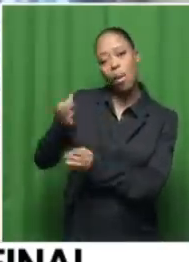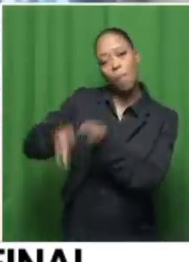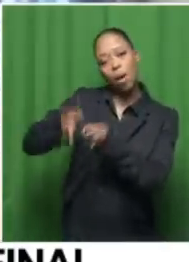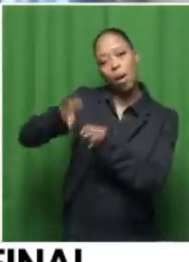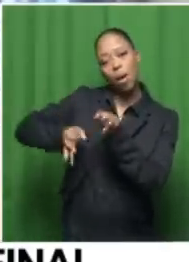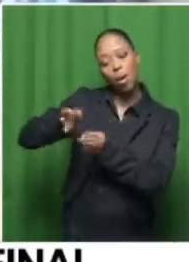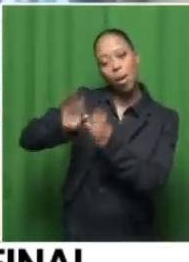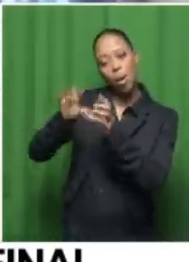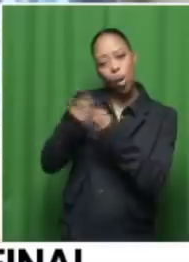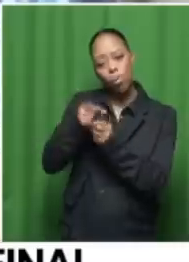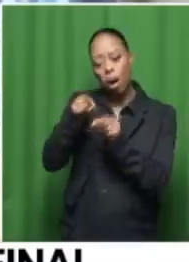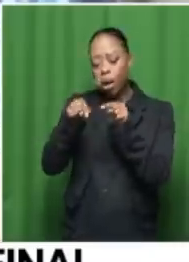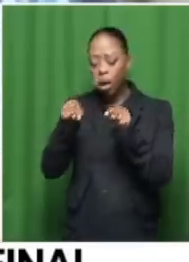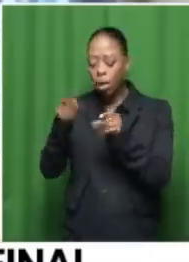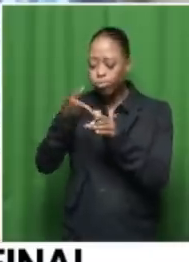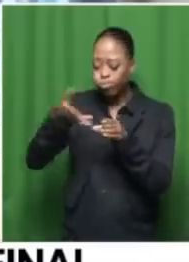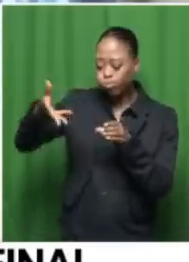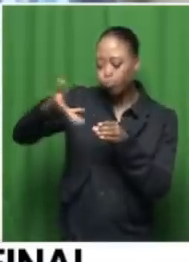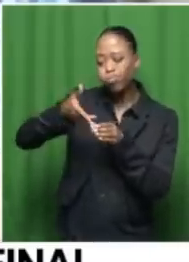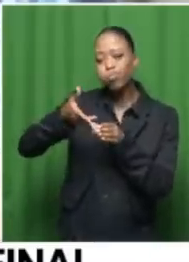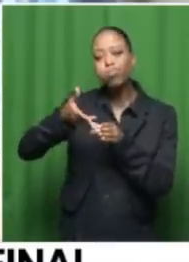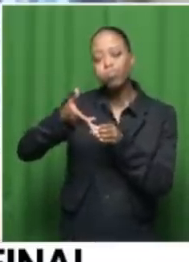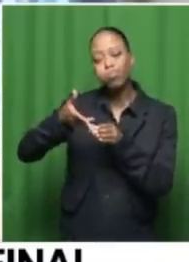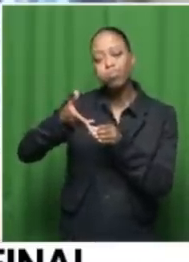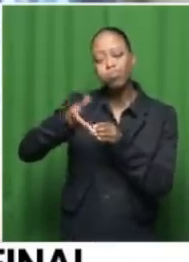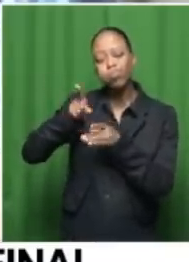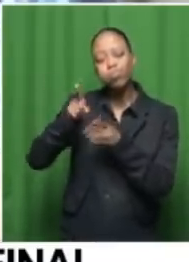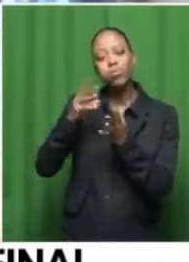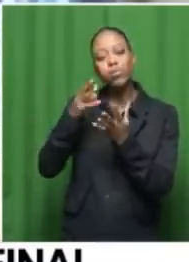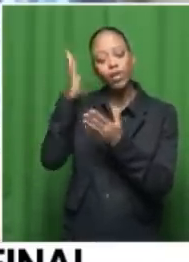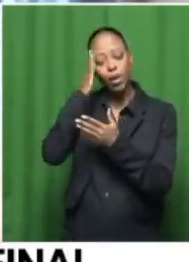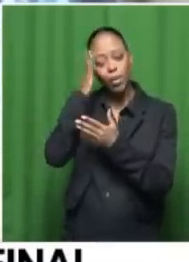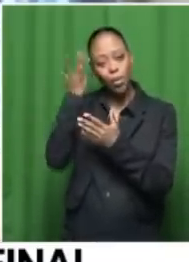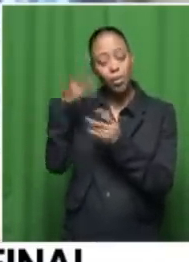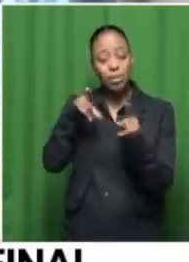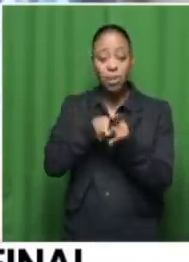the accounting line of the corruption busters, not